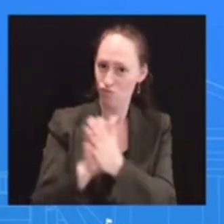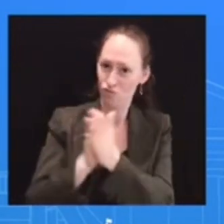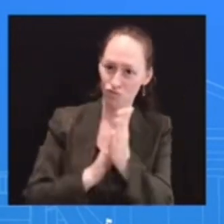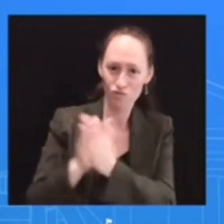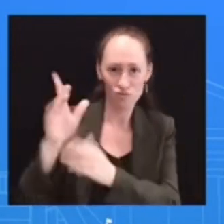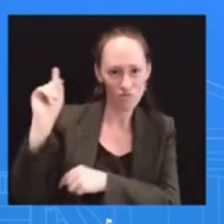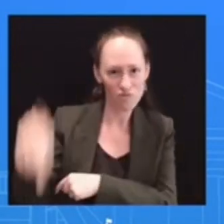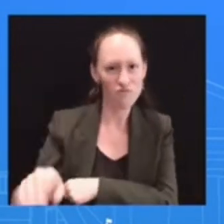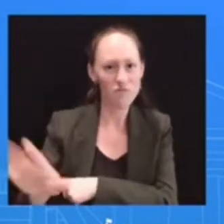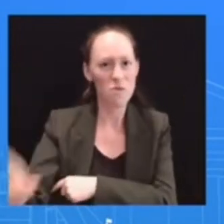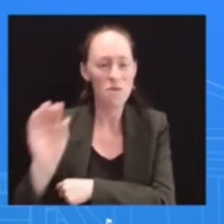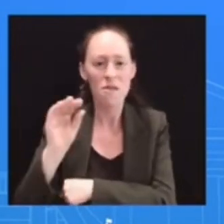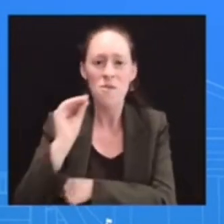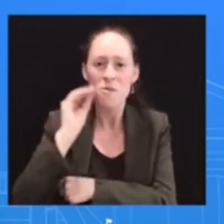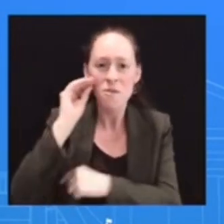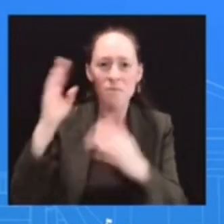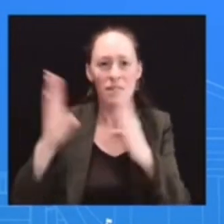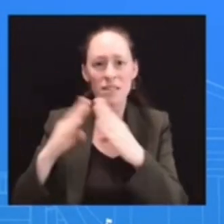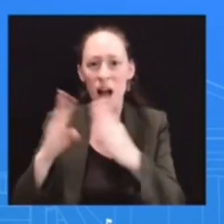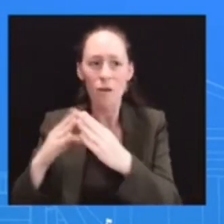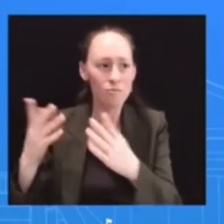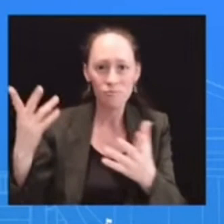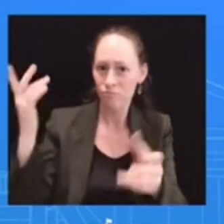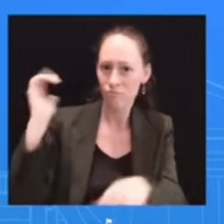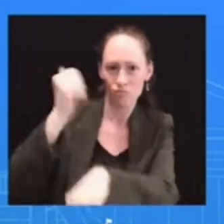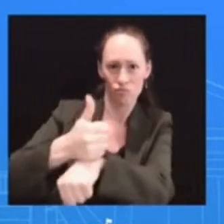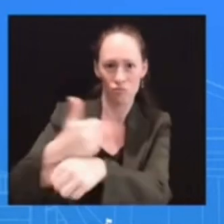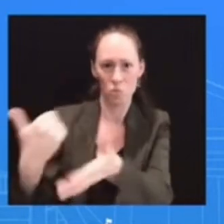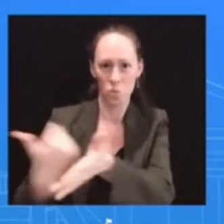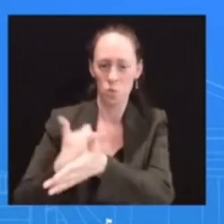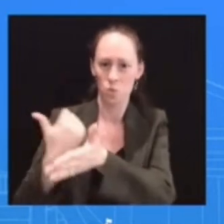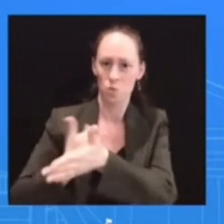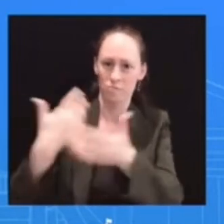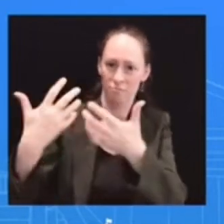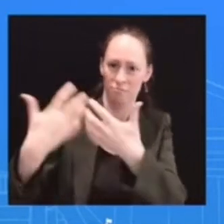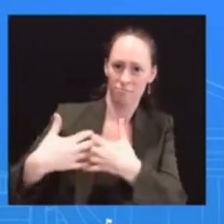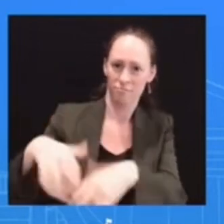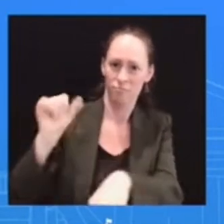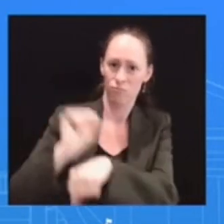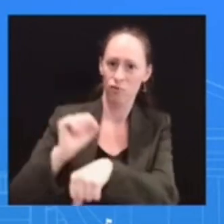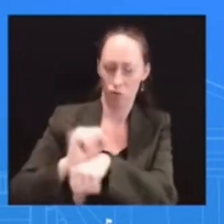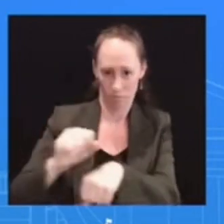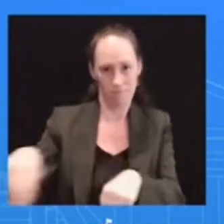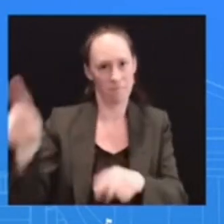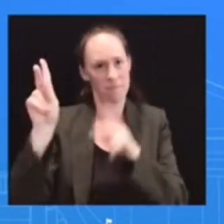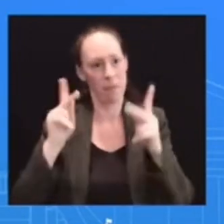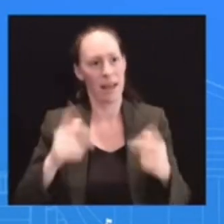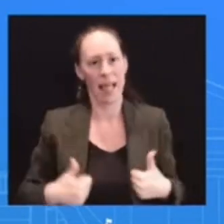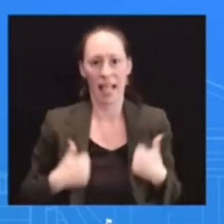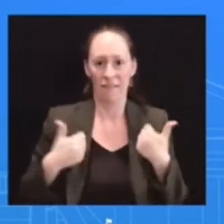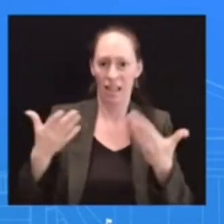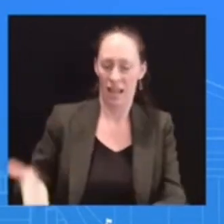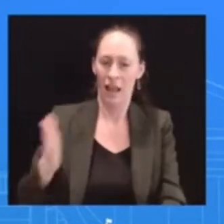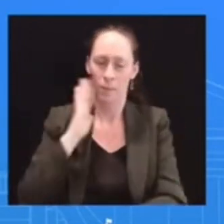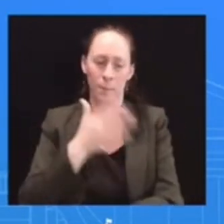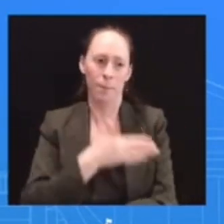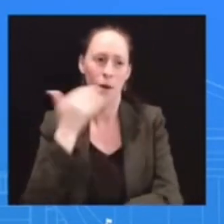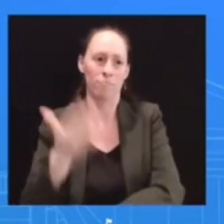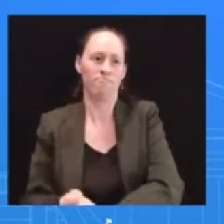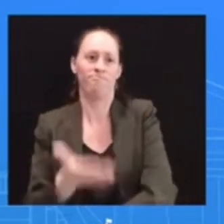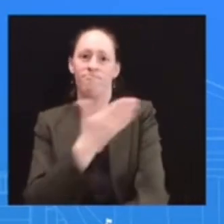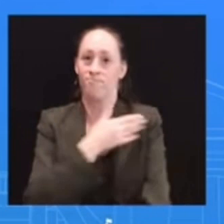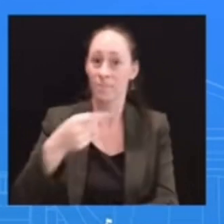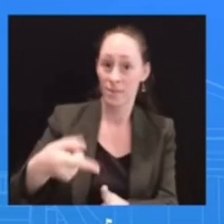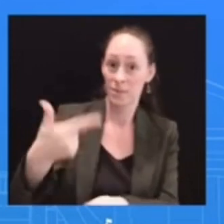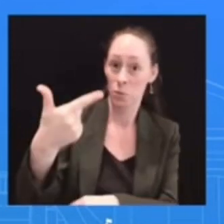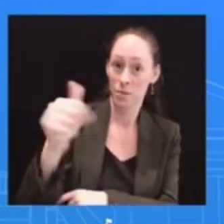on the ground in Georgia. And finally, as I just mentioned, as somebody just talked about his wonderful suit today,